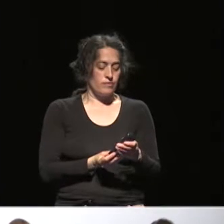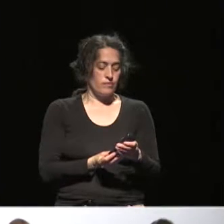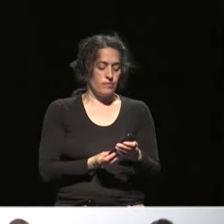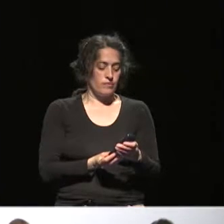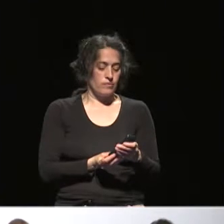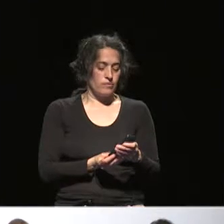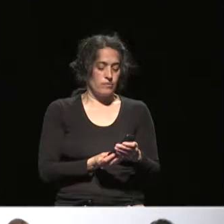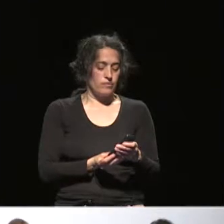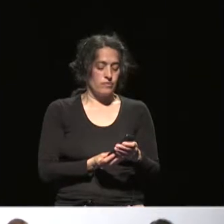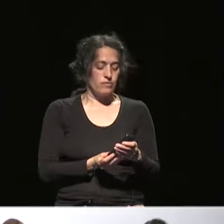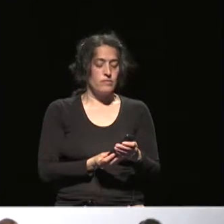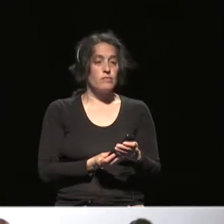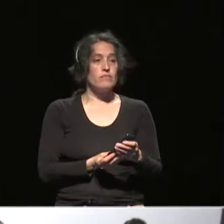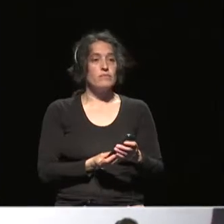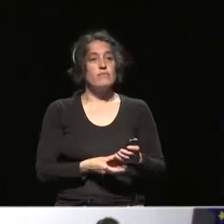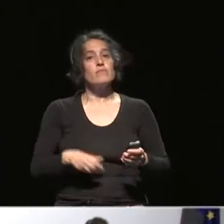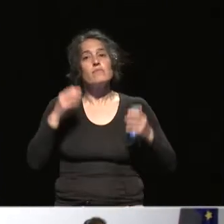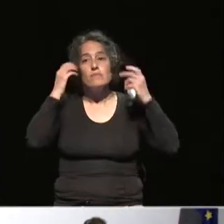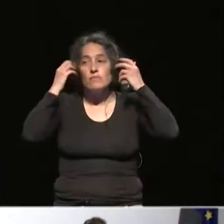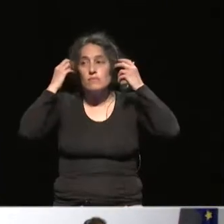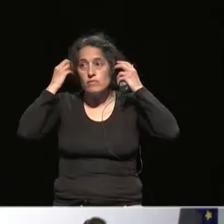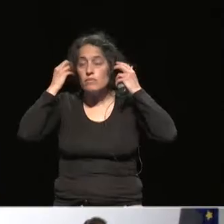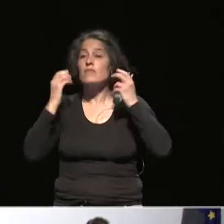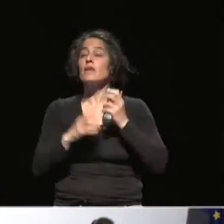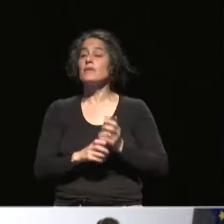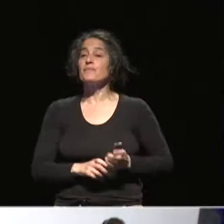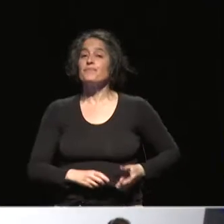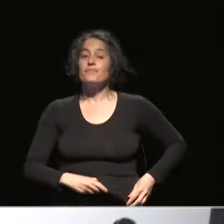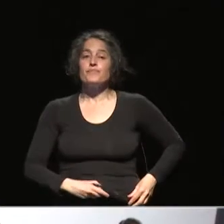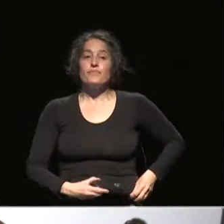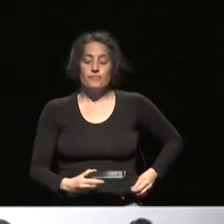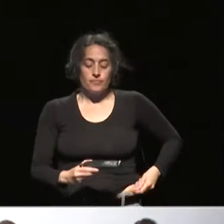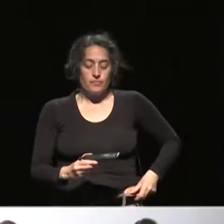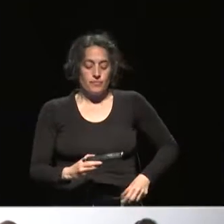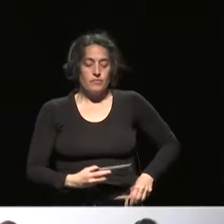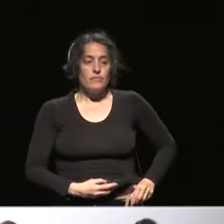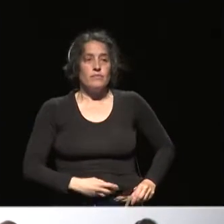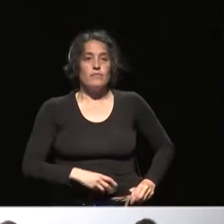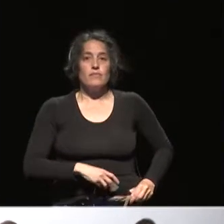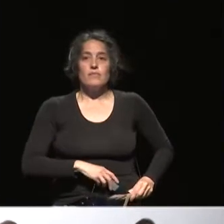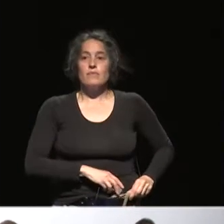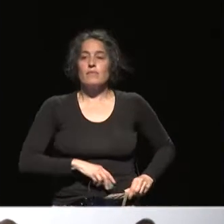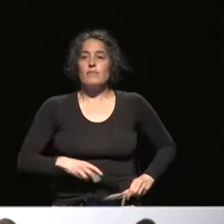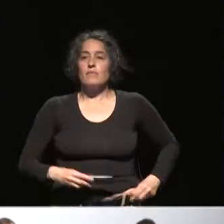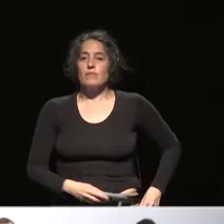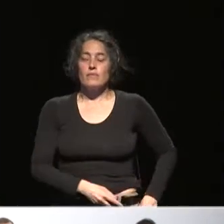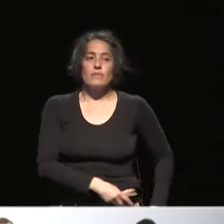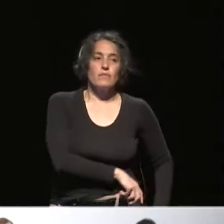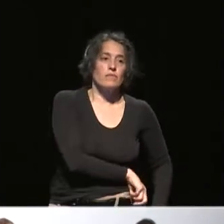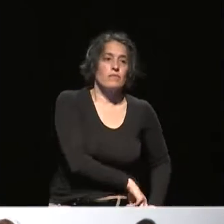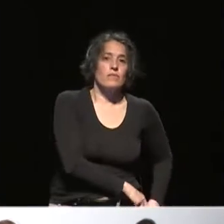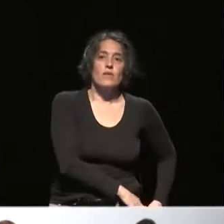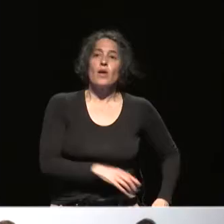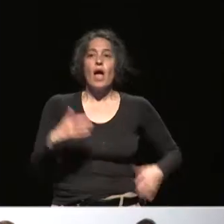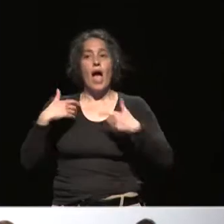organization. We've spoken a lot about mechanisms that exist in our country. We have many in our country, but in actual fact,